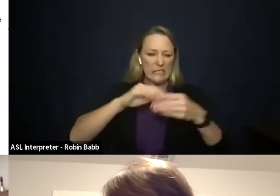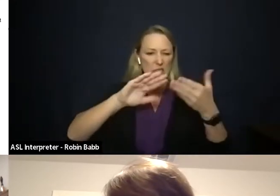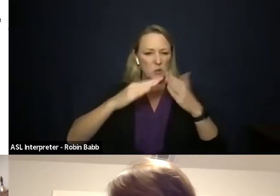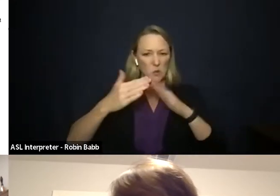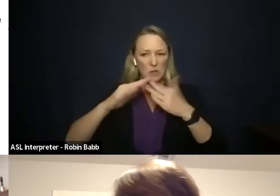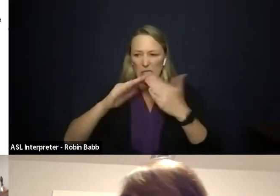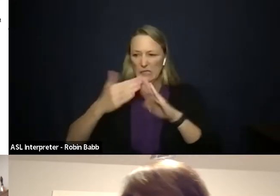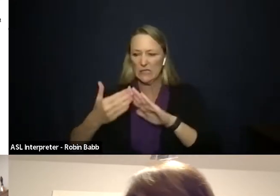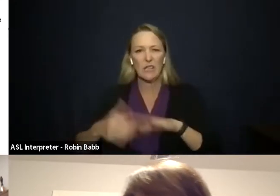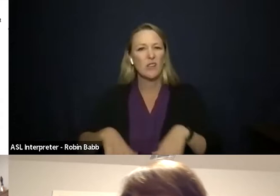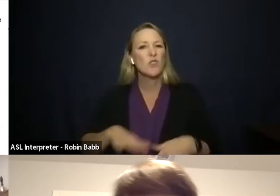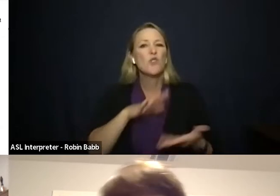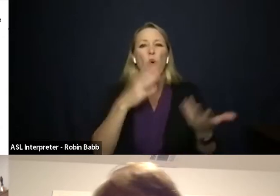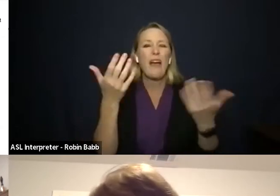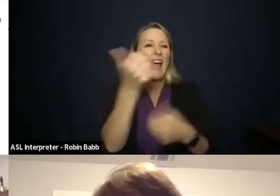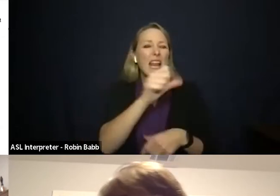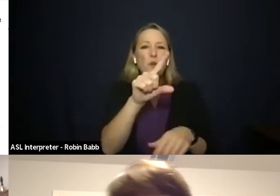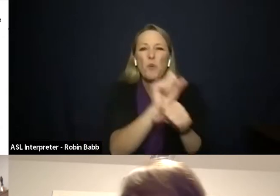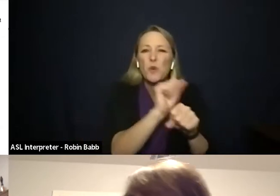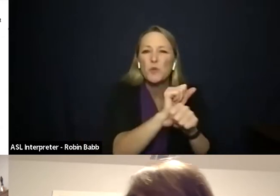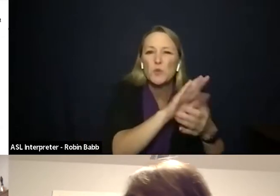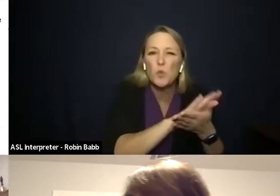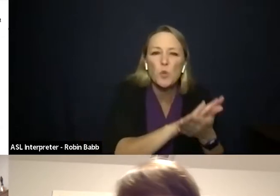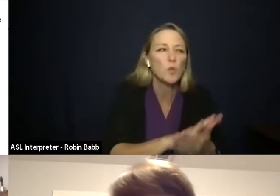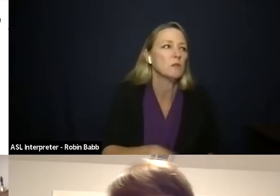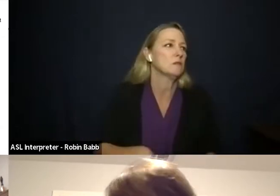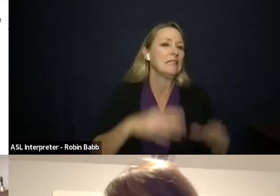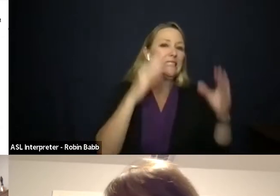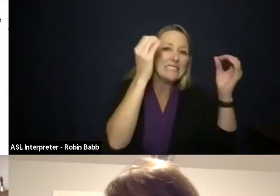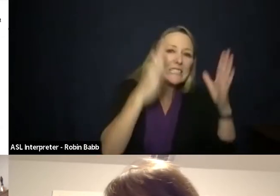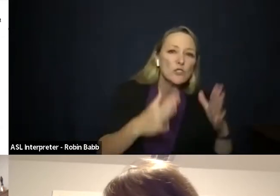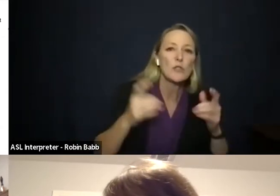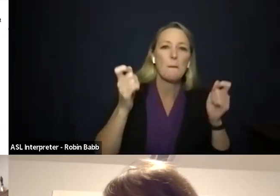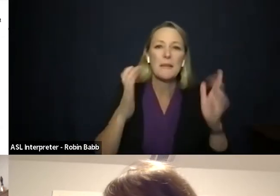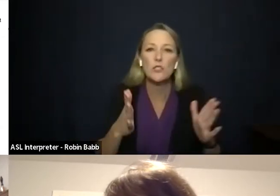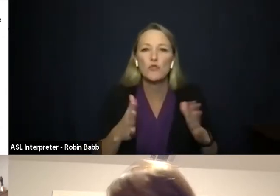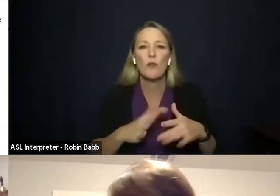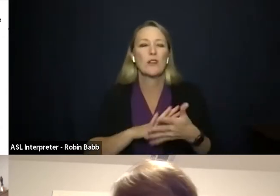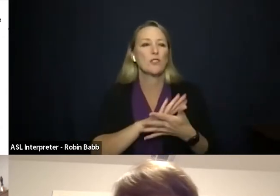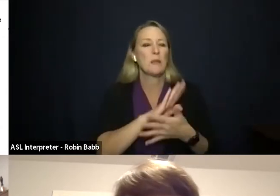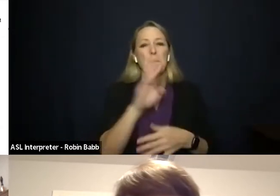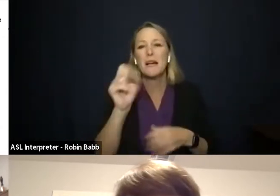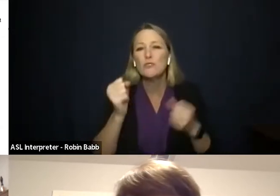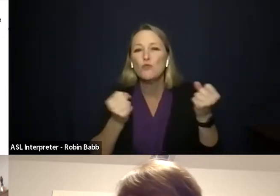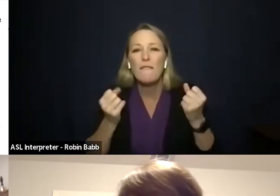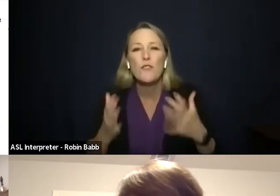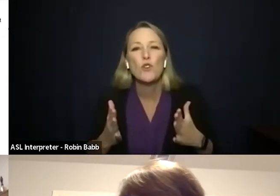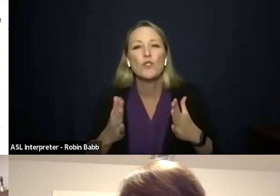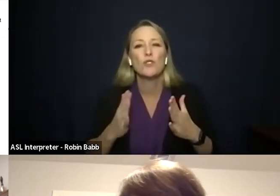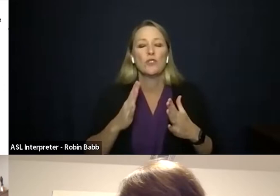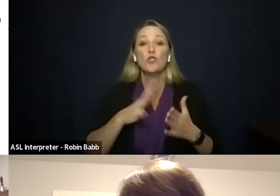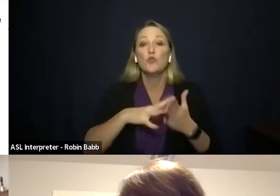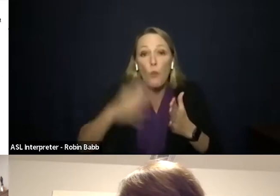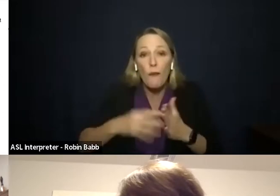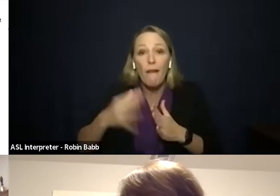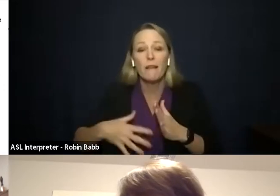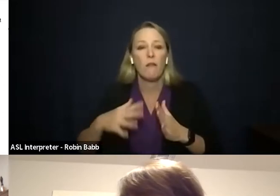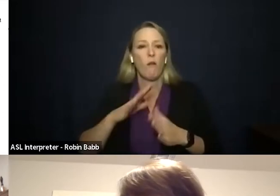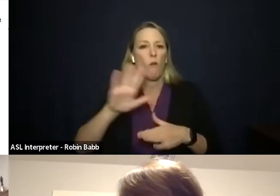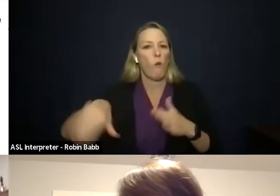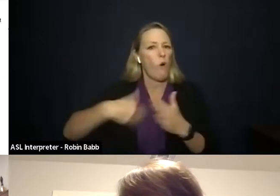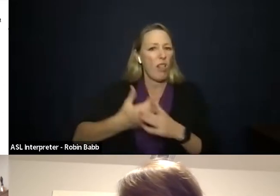schools students teachers administrators bus drivers we all are impacted